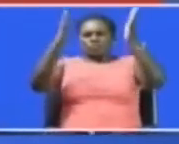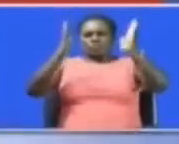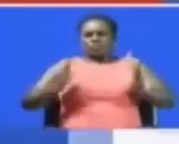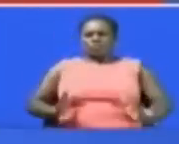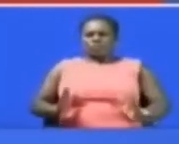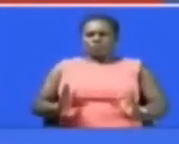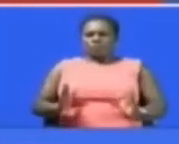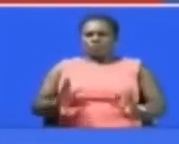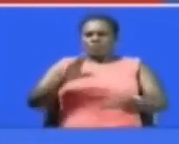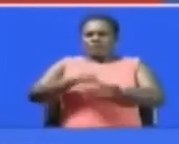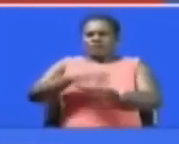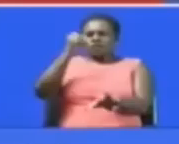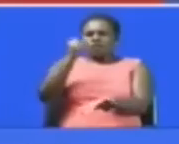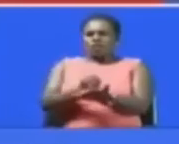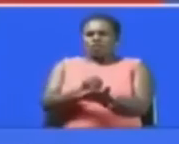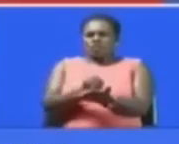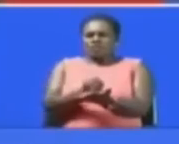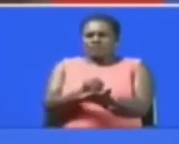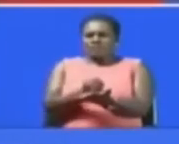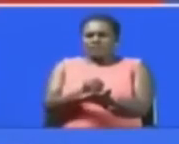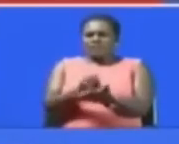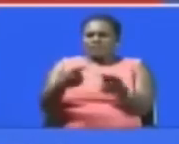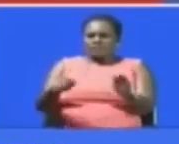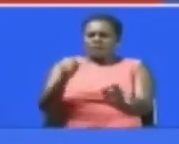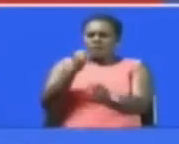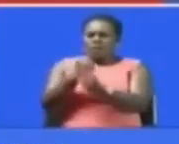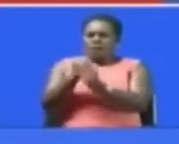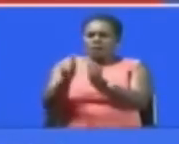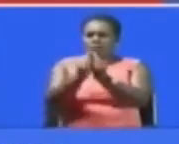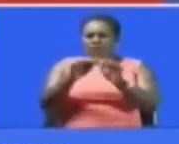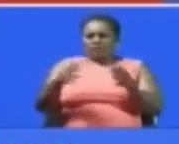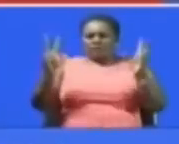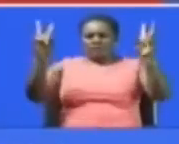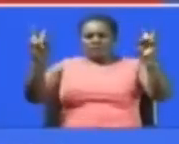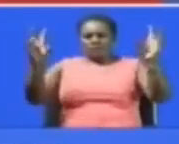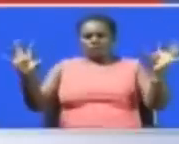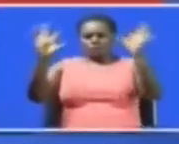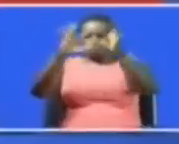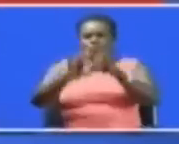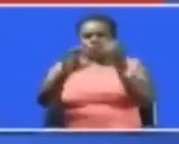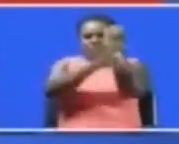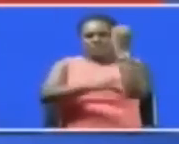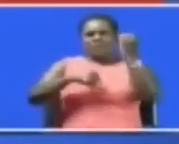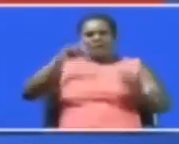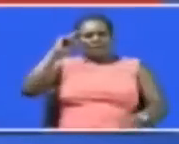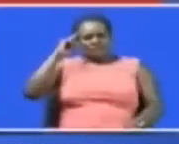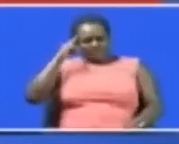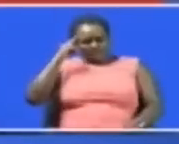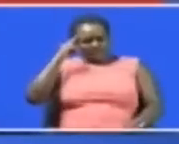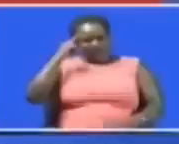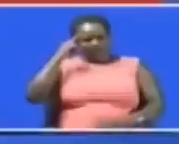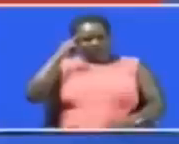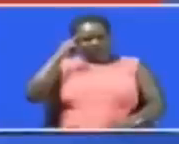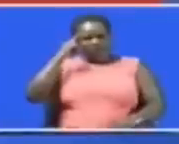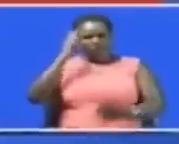congratulate the person who is in office and try to work together on issues that are uniting the country. I think That is